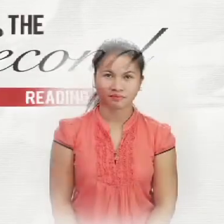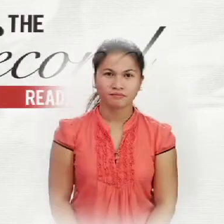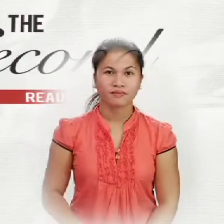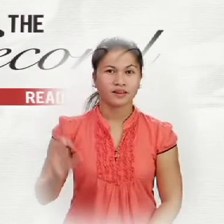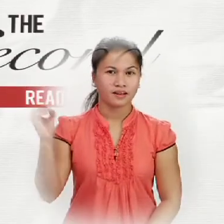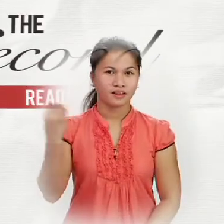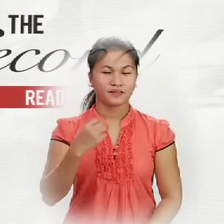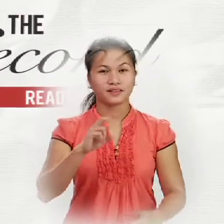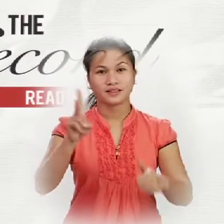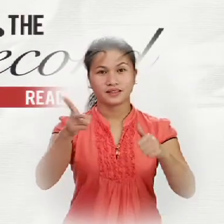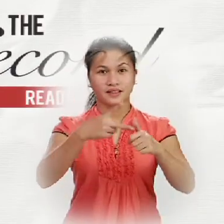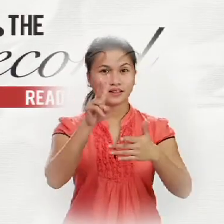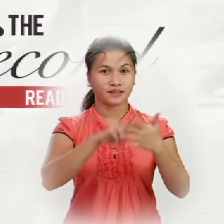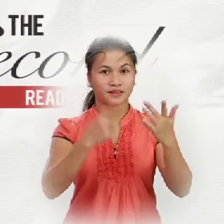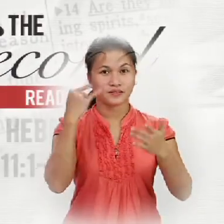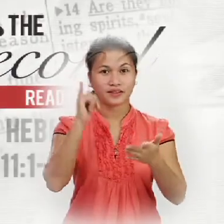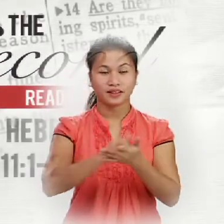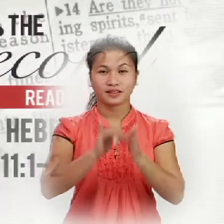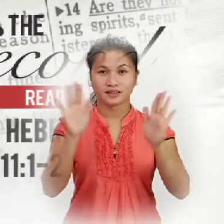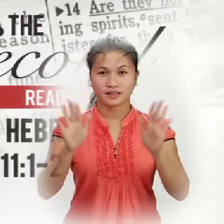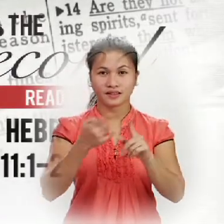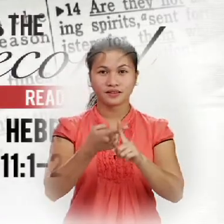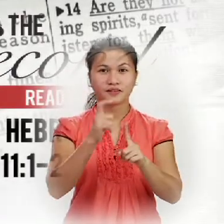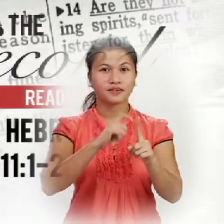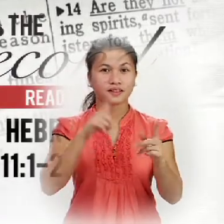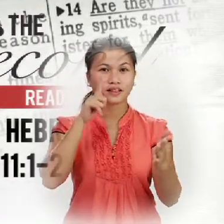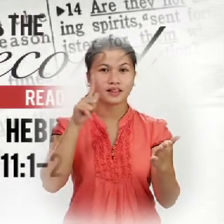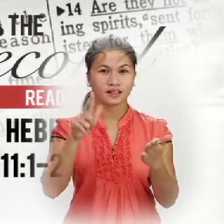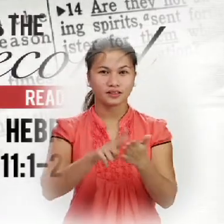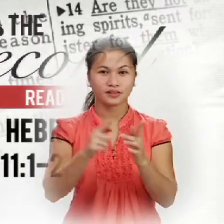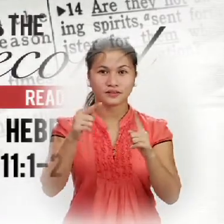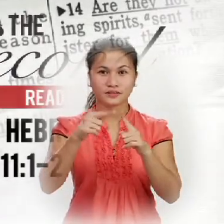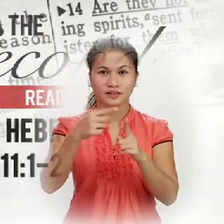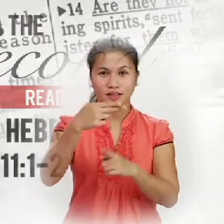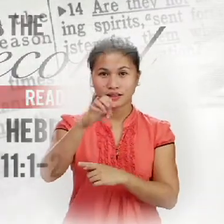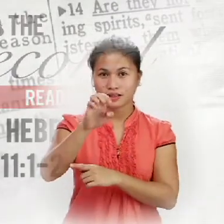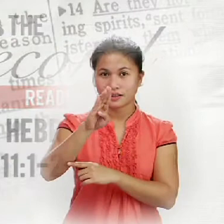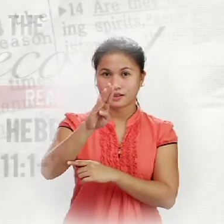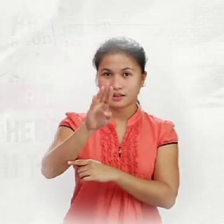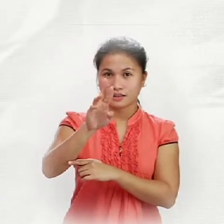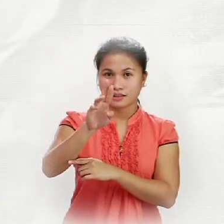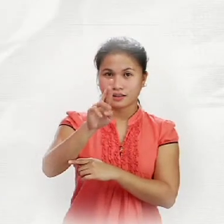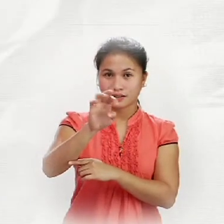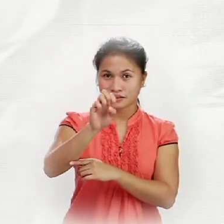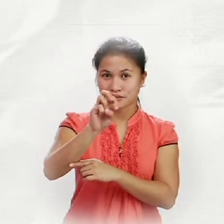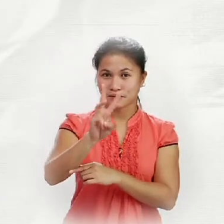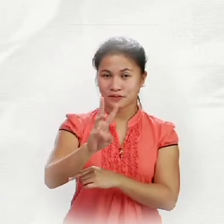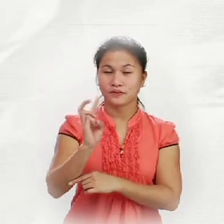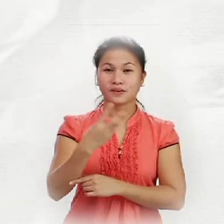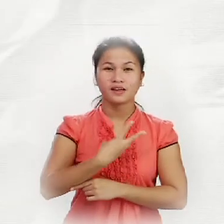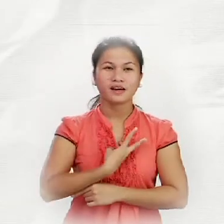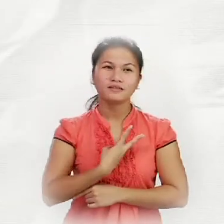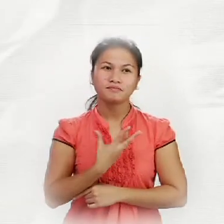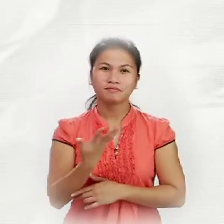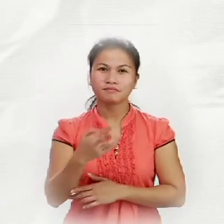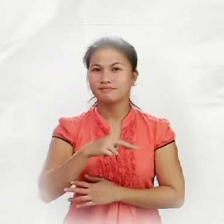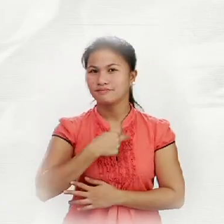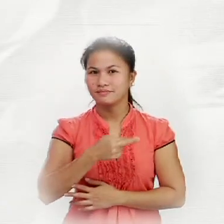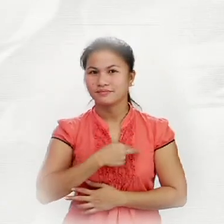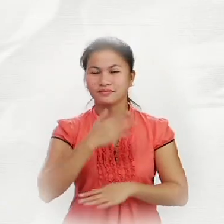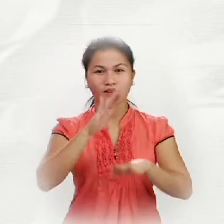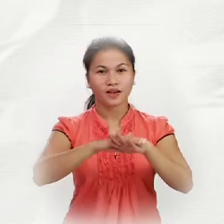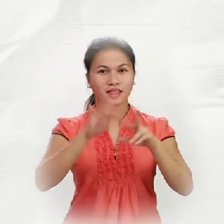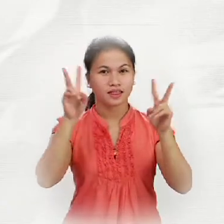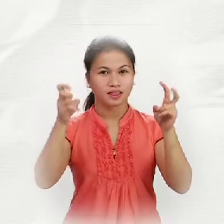Our second reading for this Sunday comes from the letter to the Hebrews. We are reflecting on the theme of